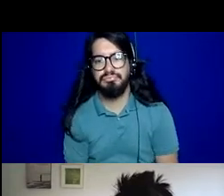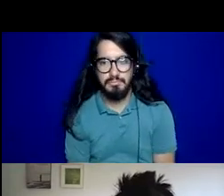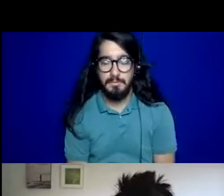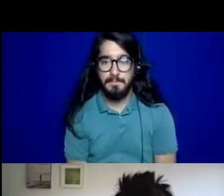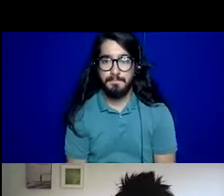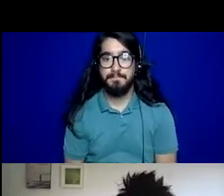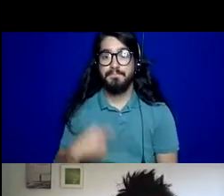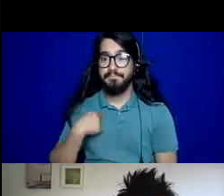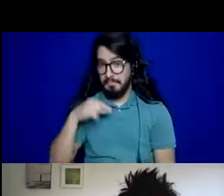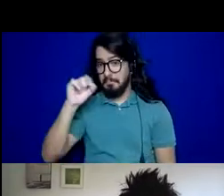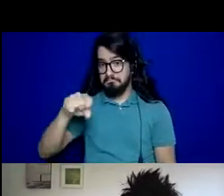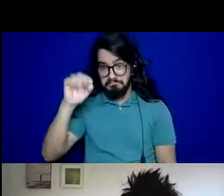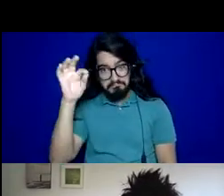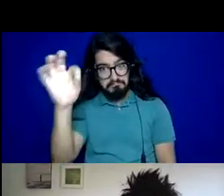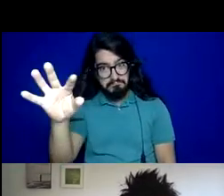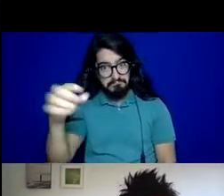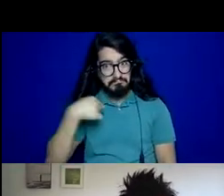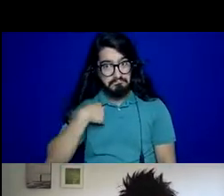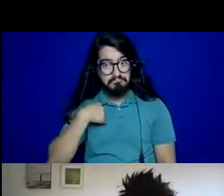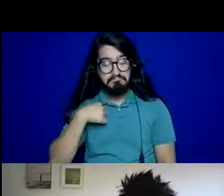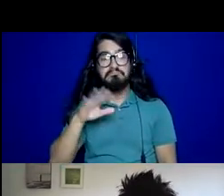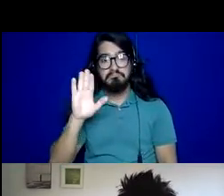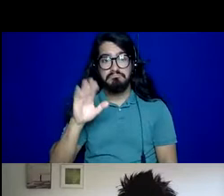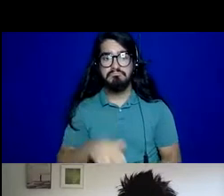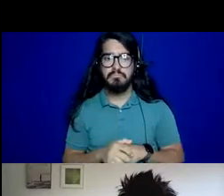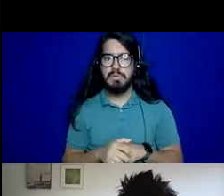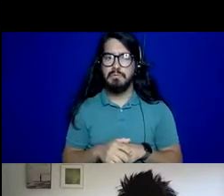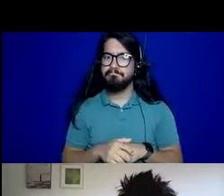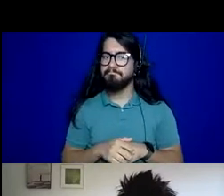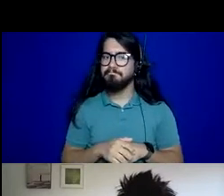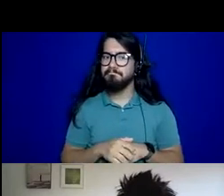I can share a little bit. I know that